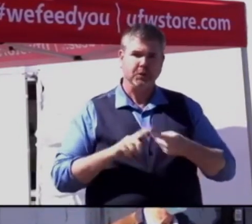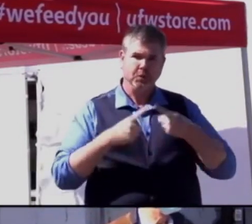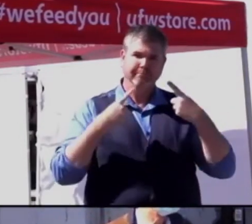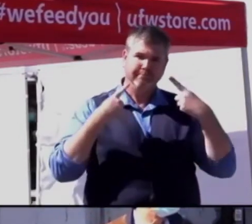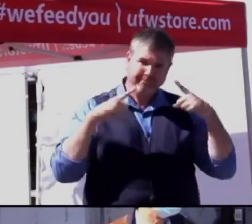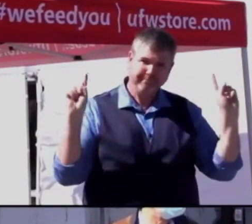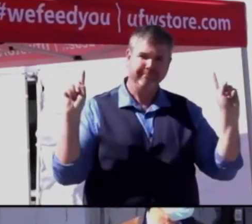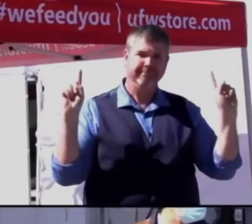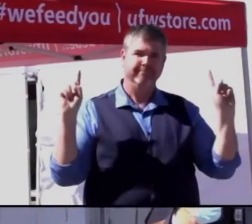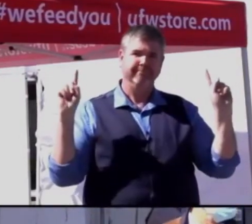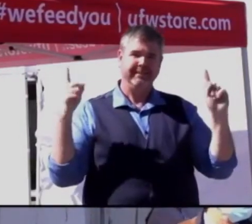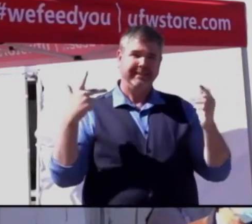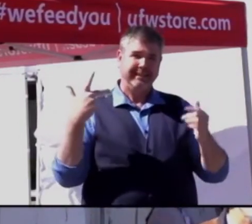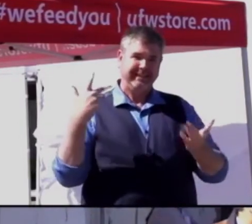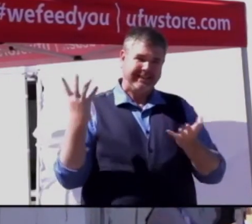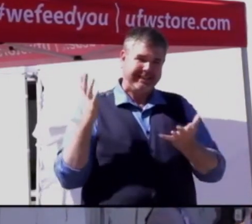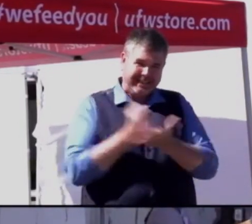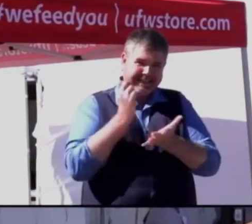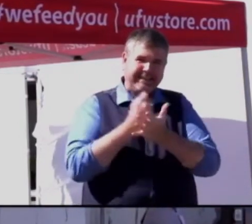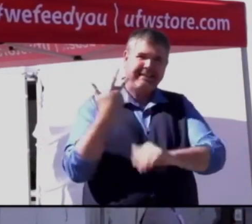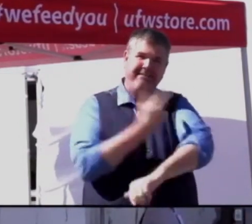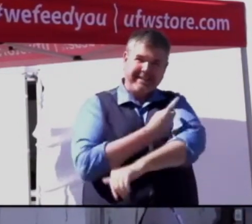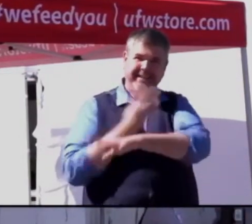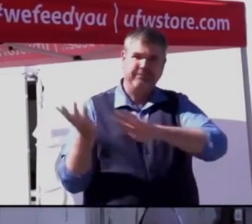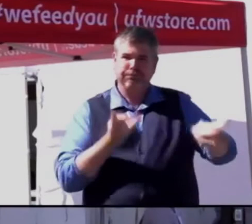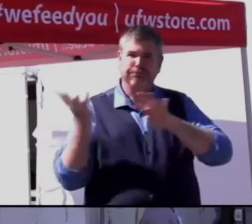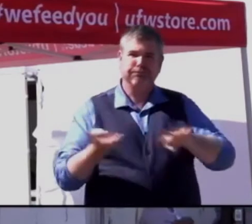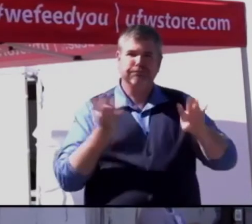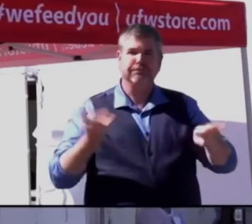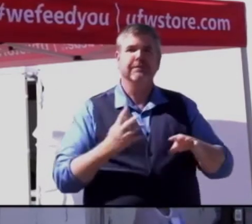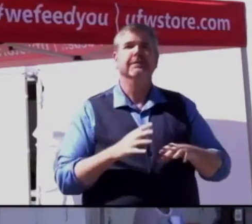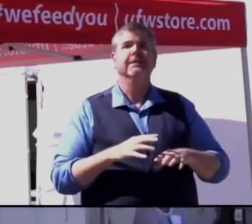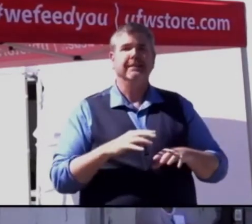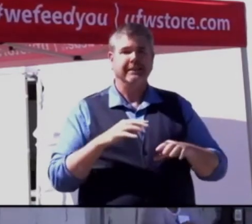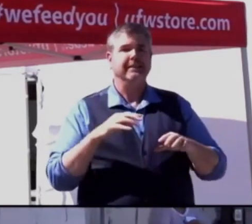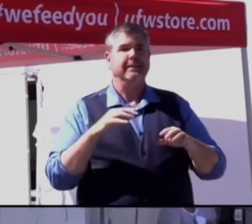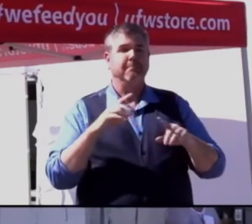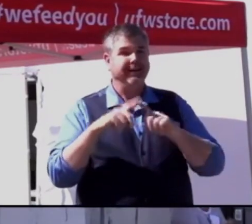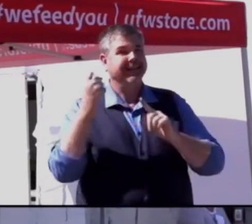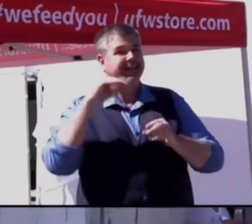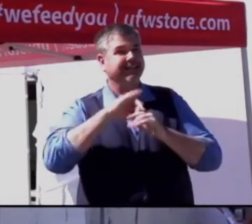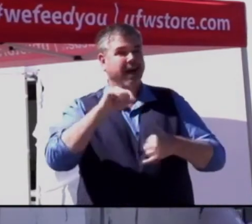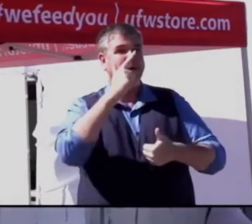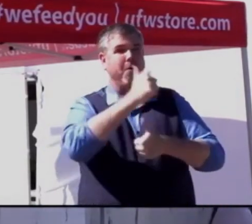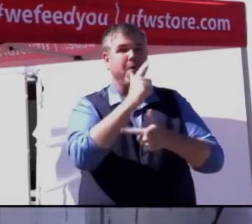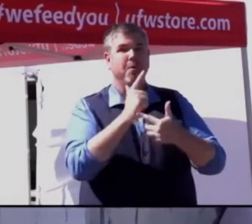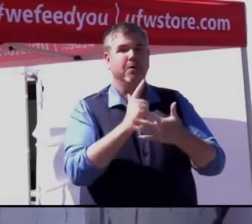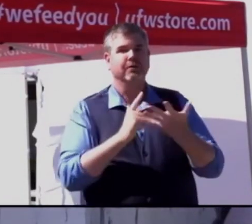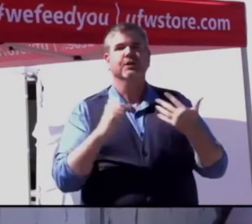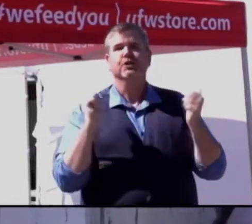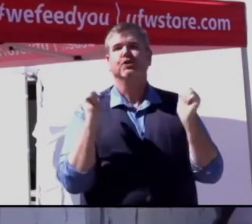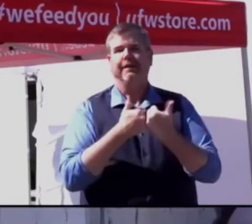in roughly priority order, which is very challenging. PCBS?